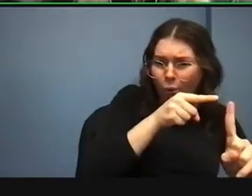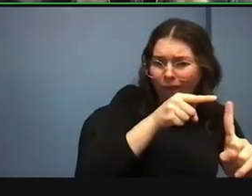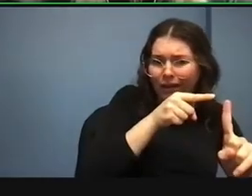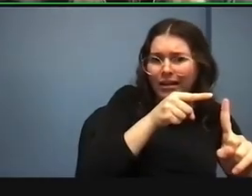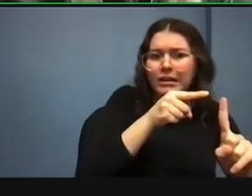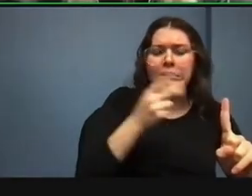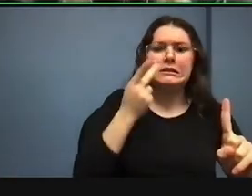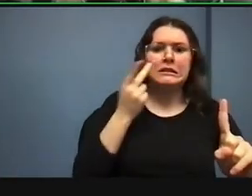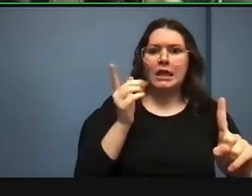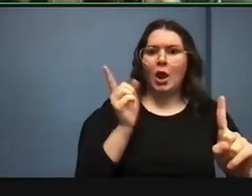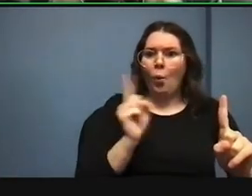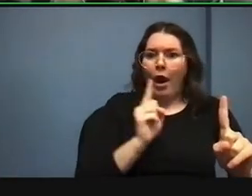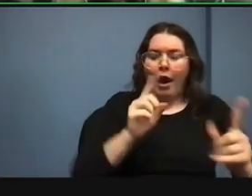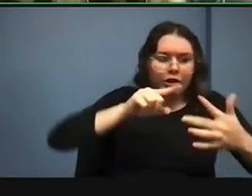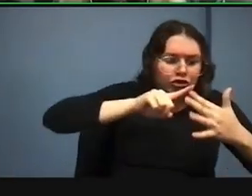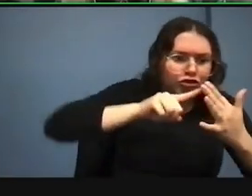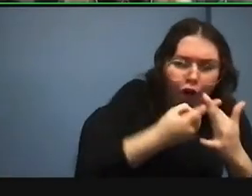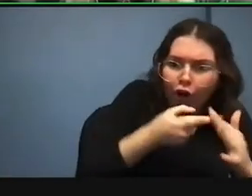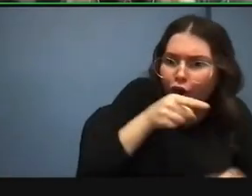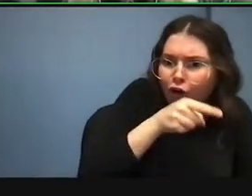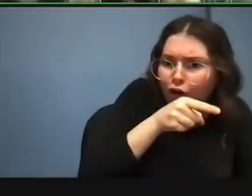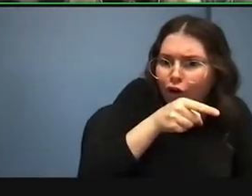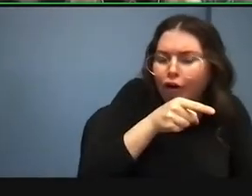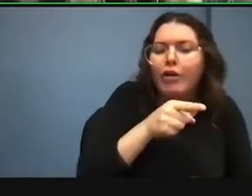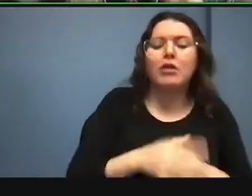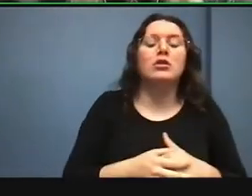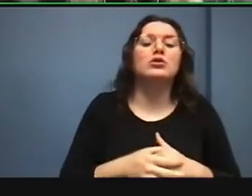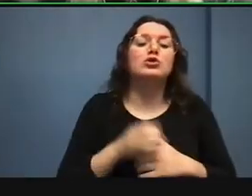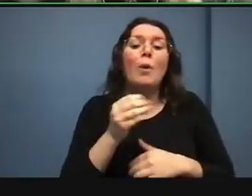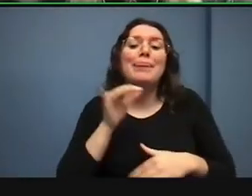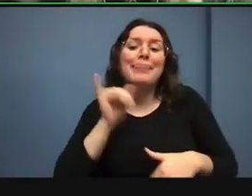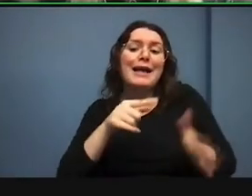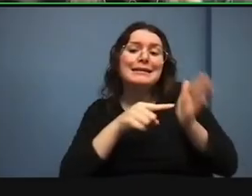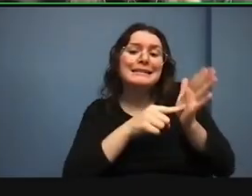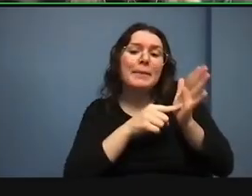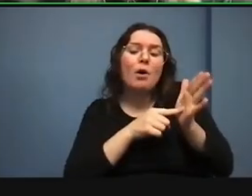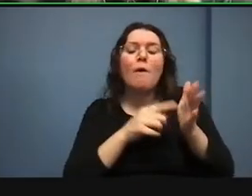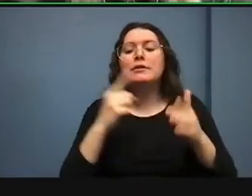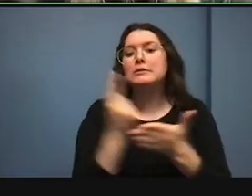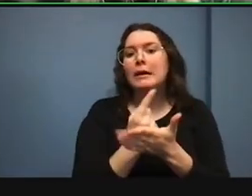to see where he started at. So that would be an example of